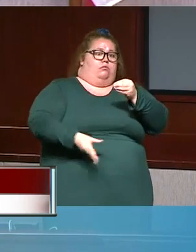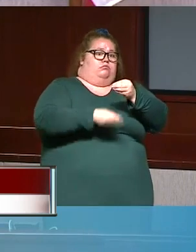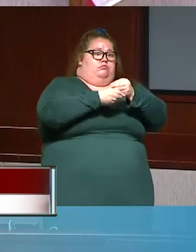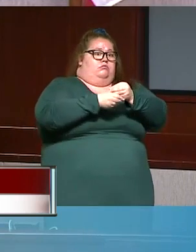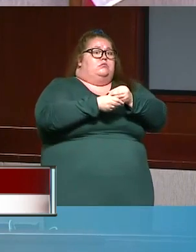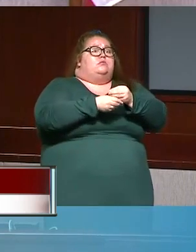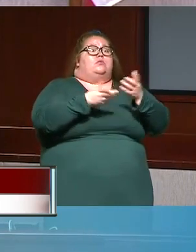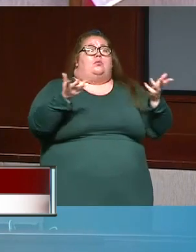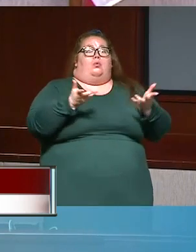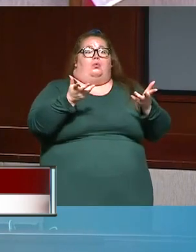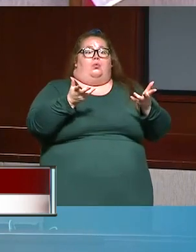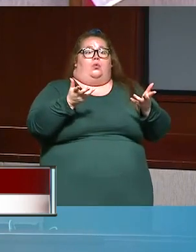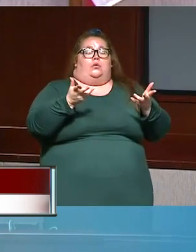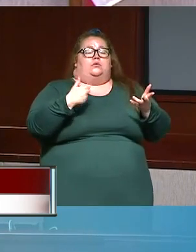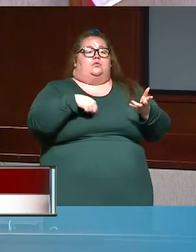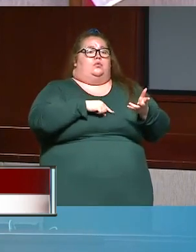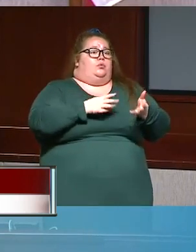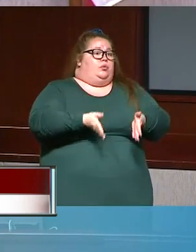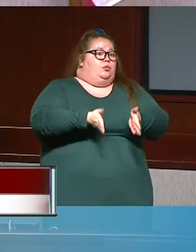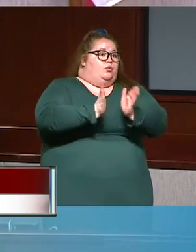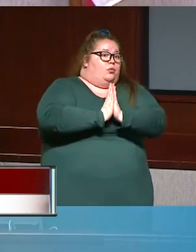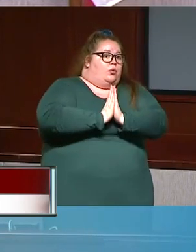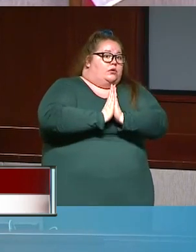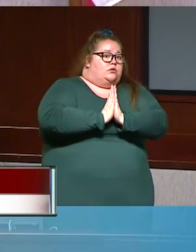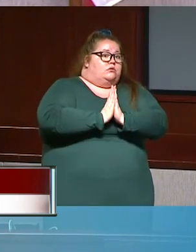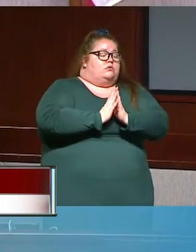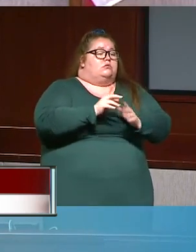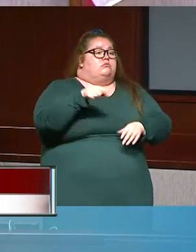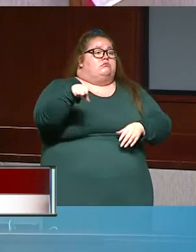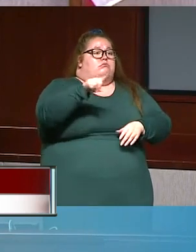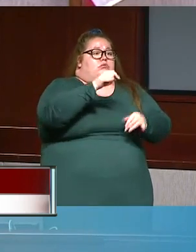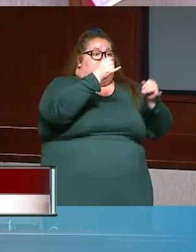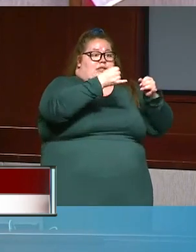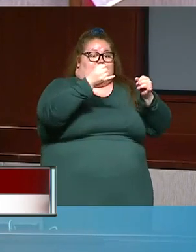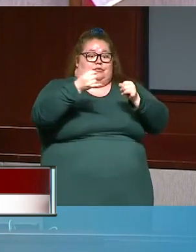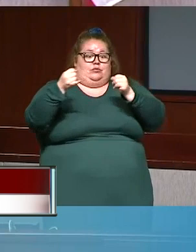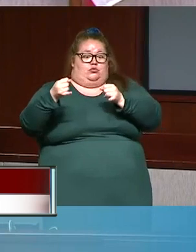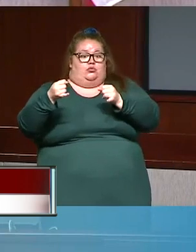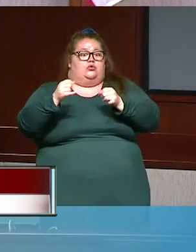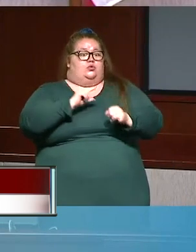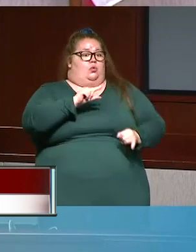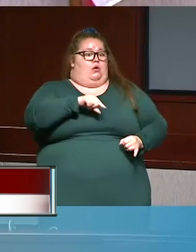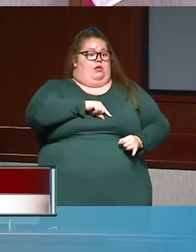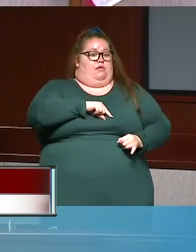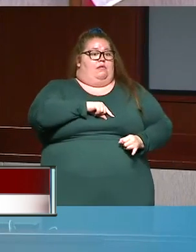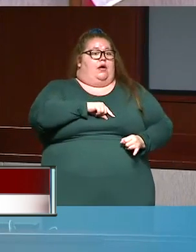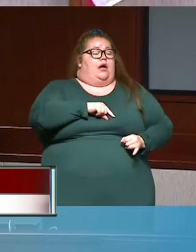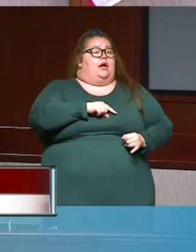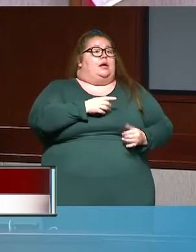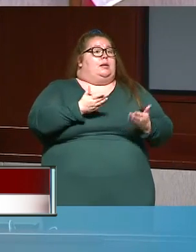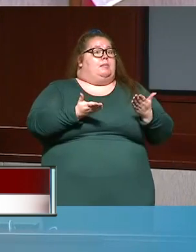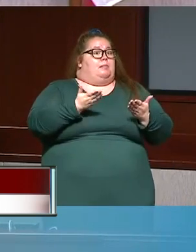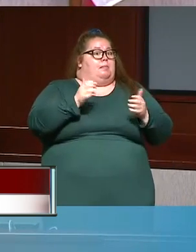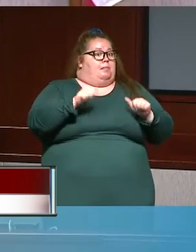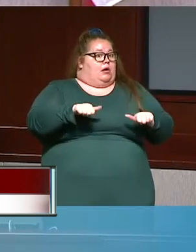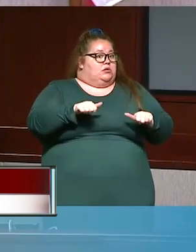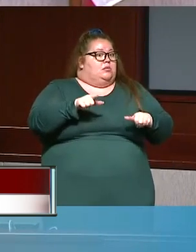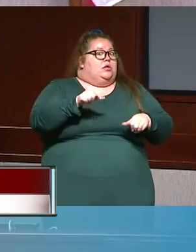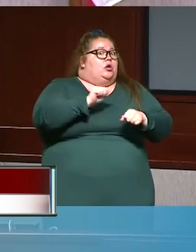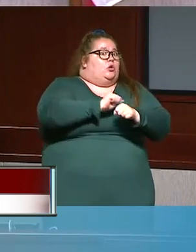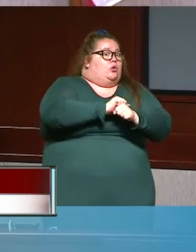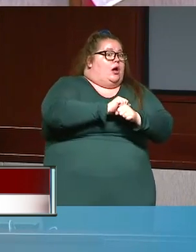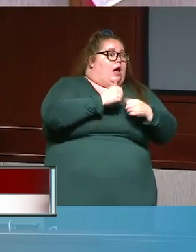request. Those individuals who qualify, if you've had COVID and you have recovered from that, please seek out